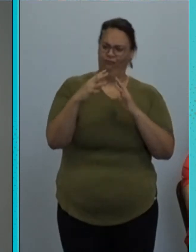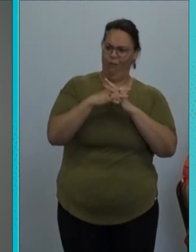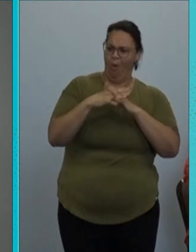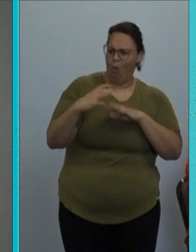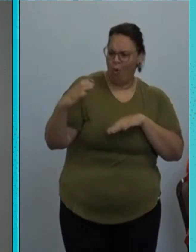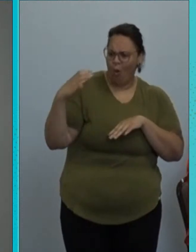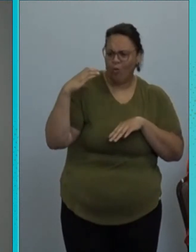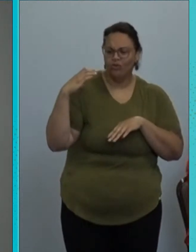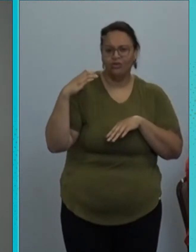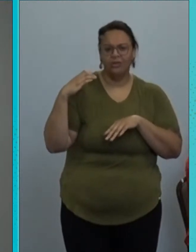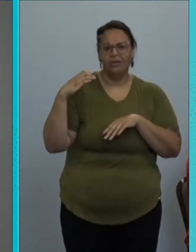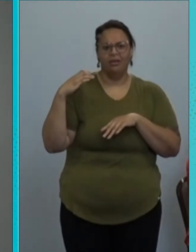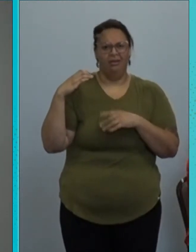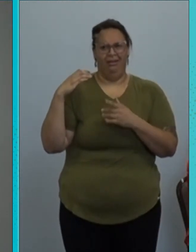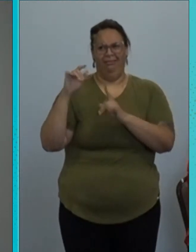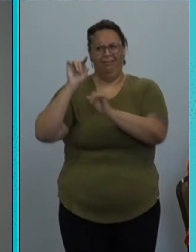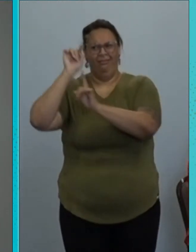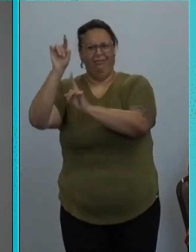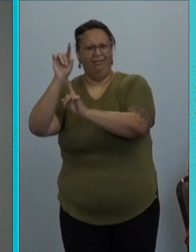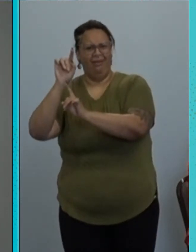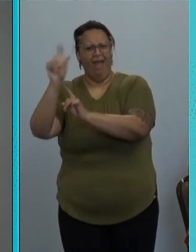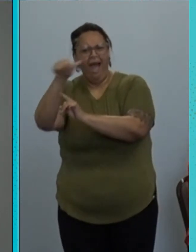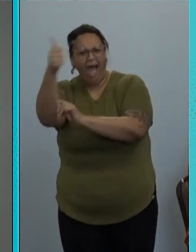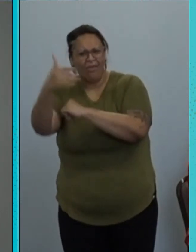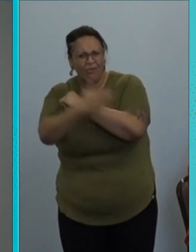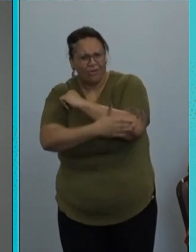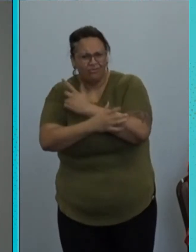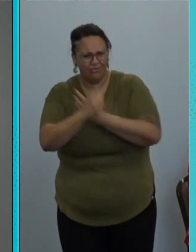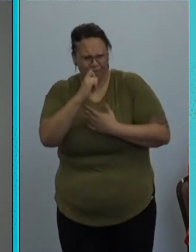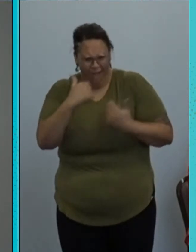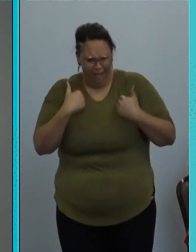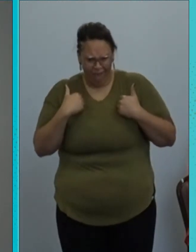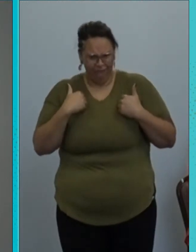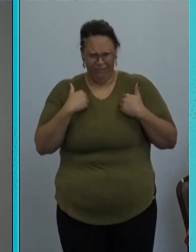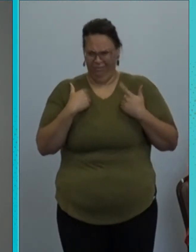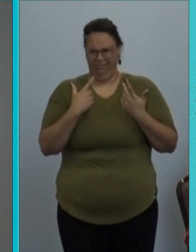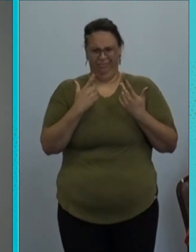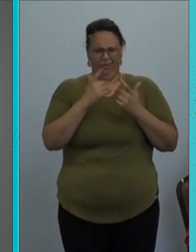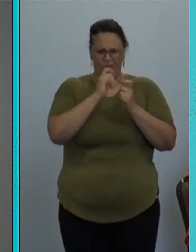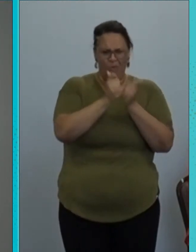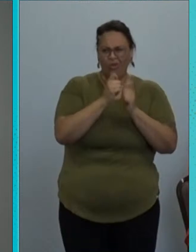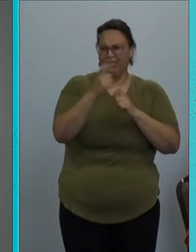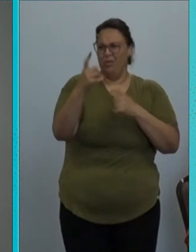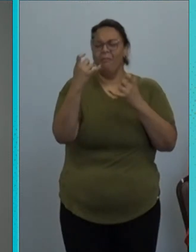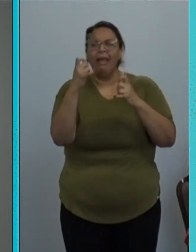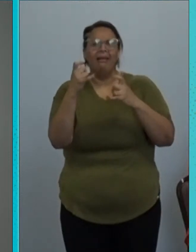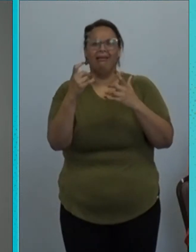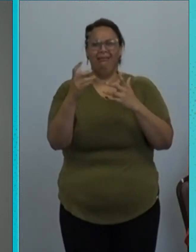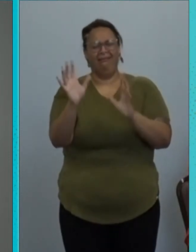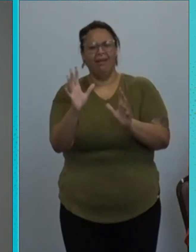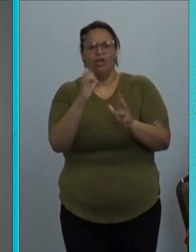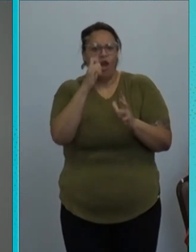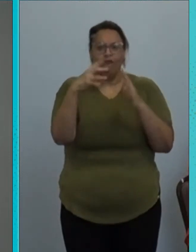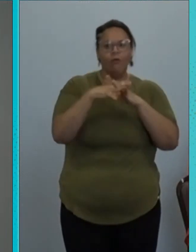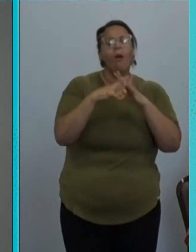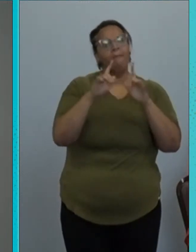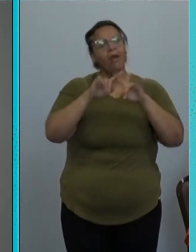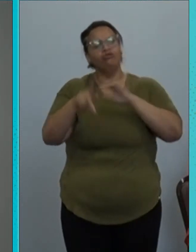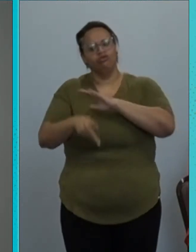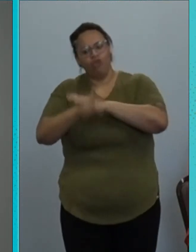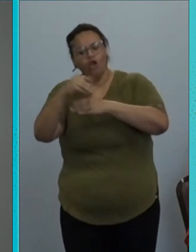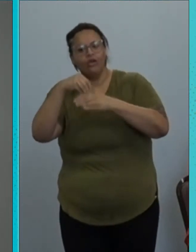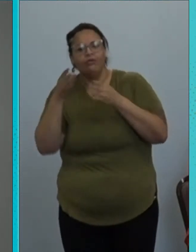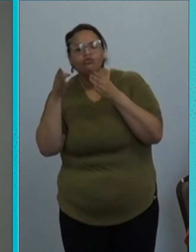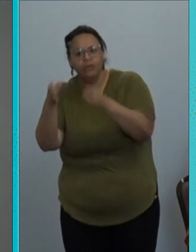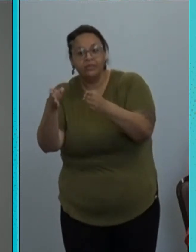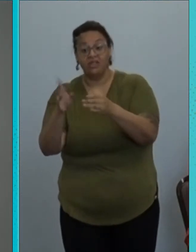In Tehran, there was no American football. He was playing soccer on the streets. The first time he saw